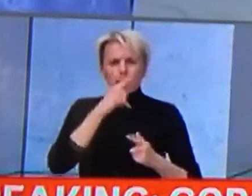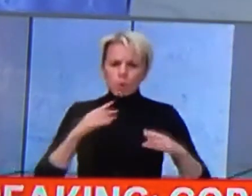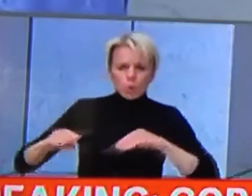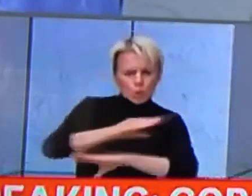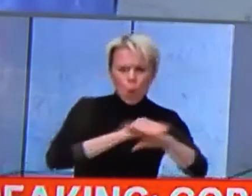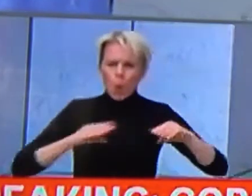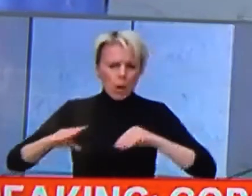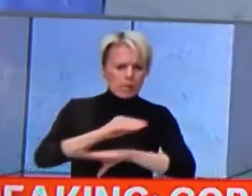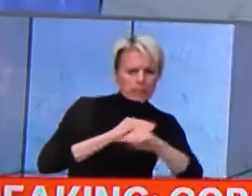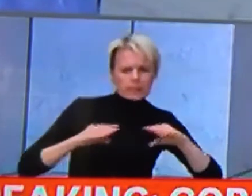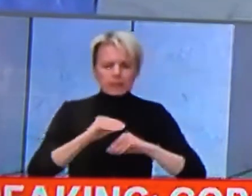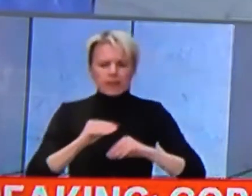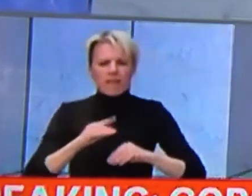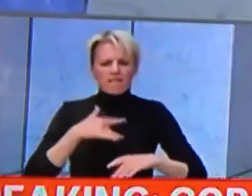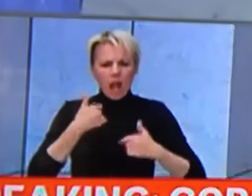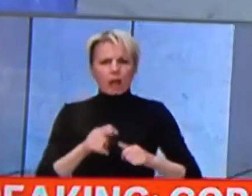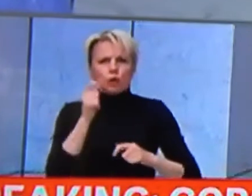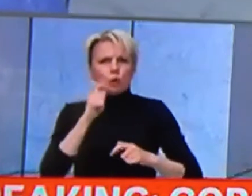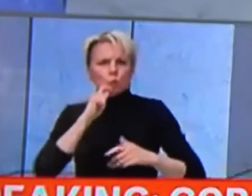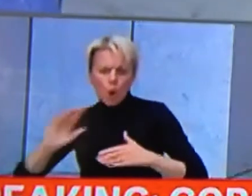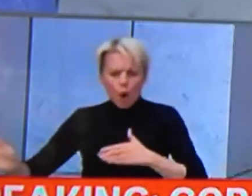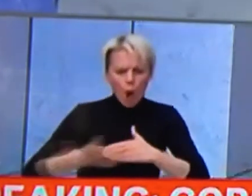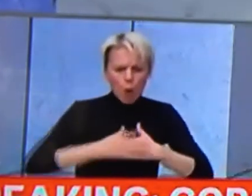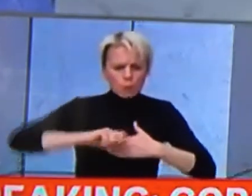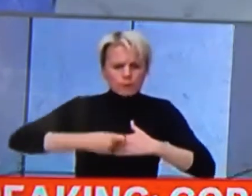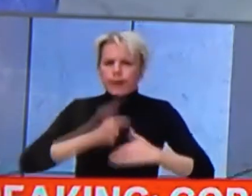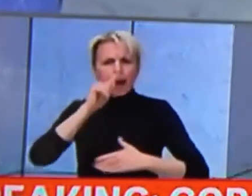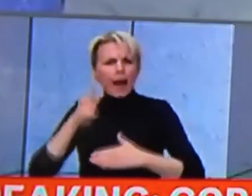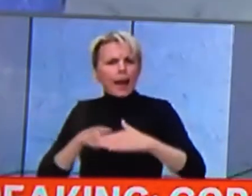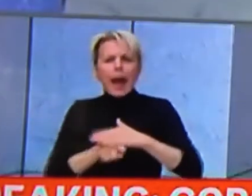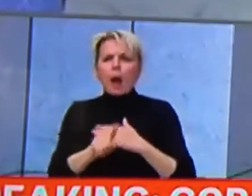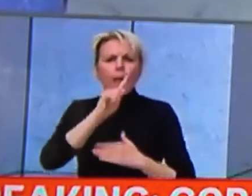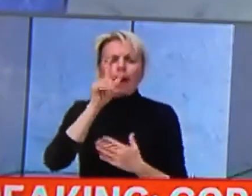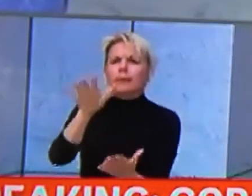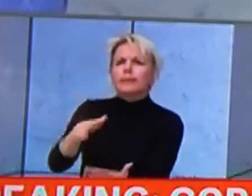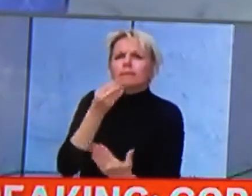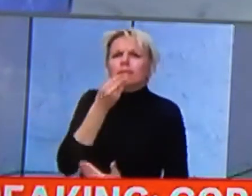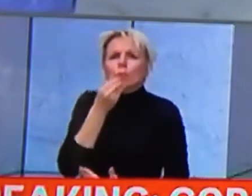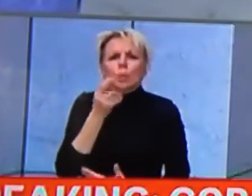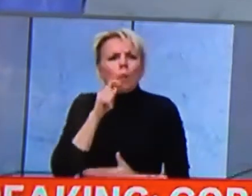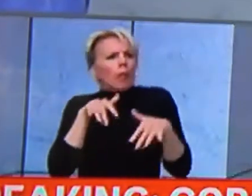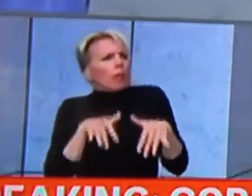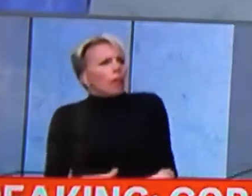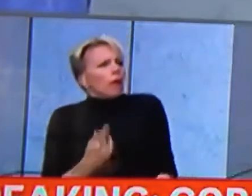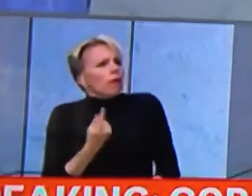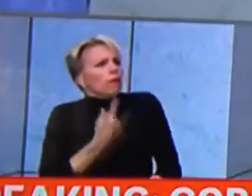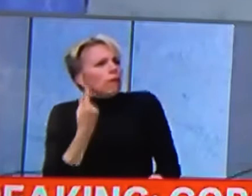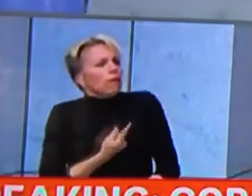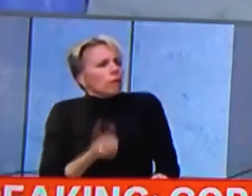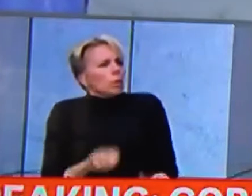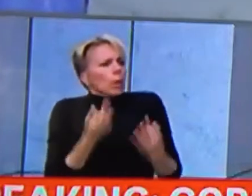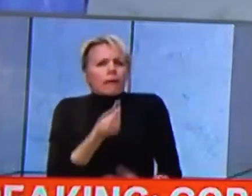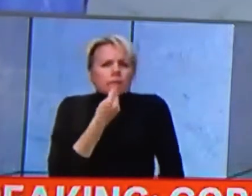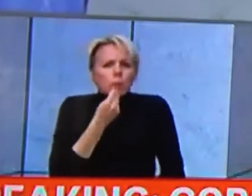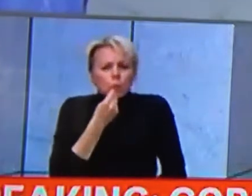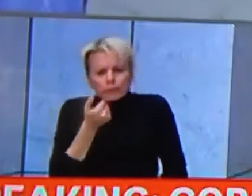go out and get essential supplies, that they can't get the things that they need to actually live life for the